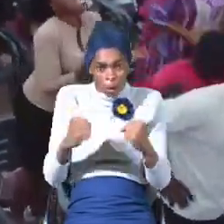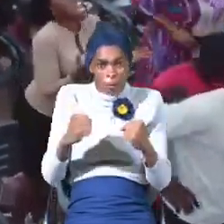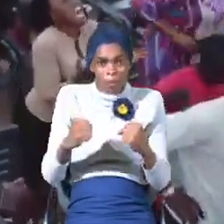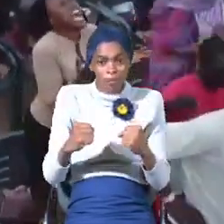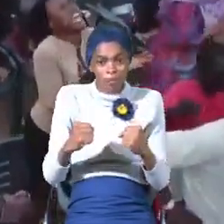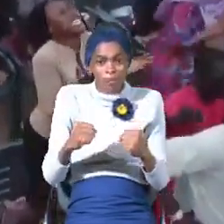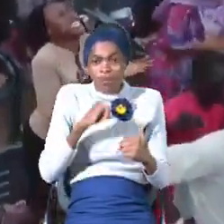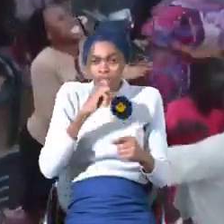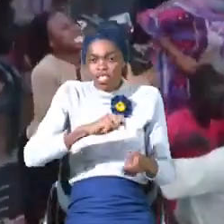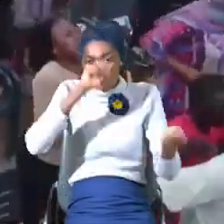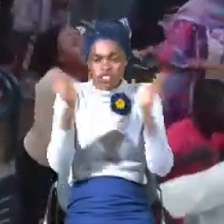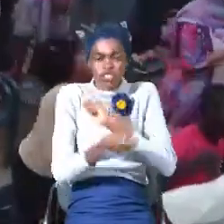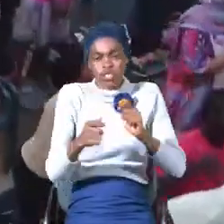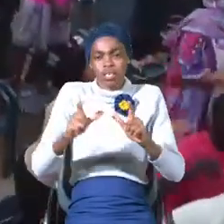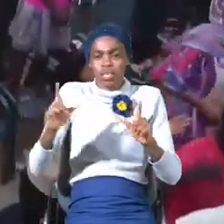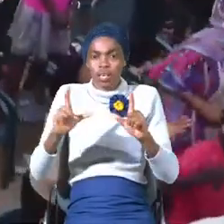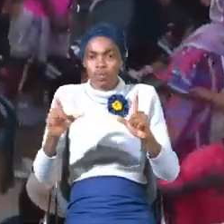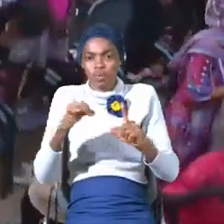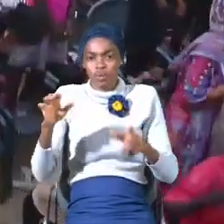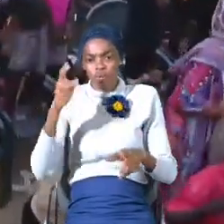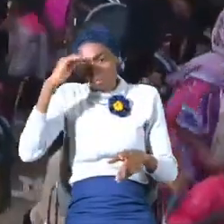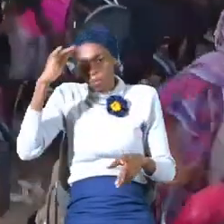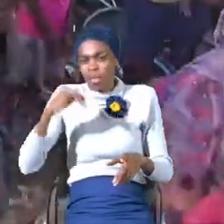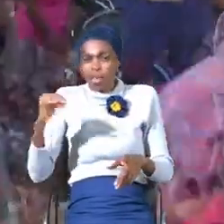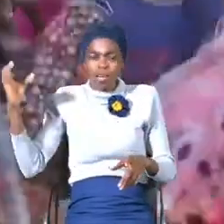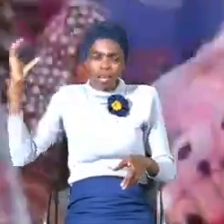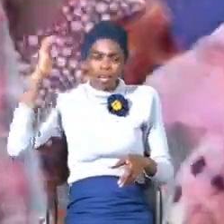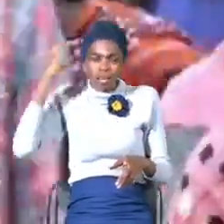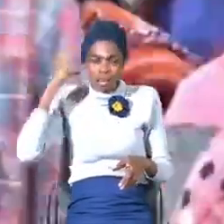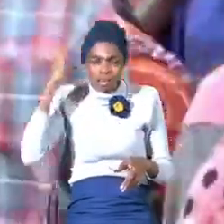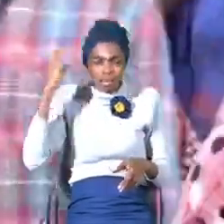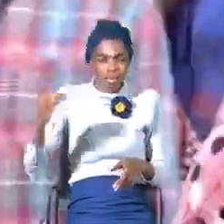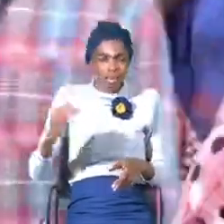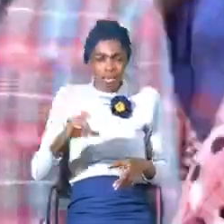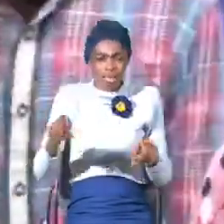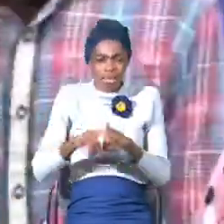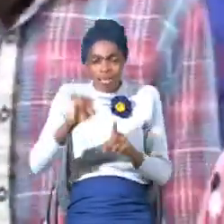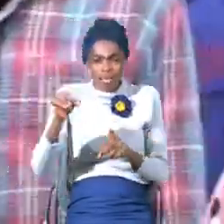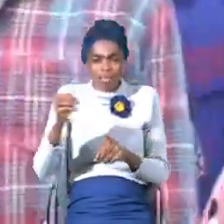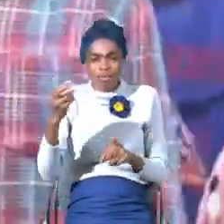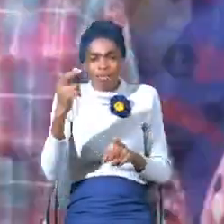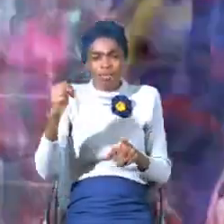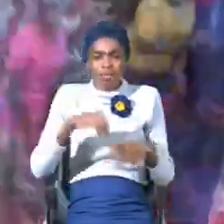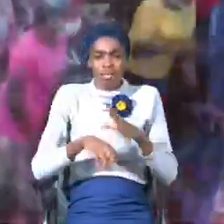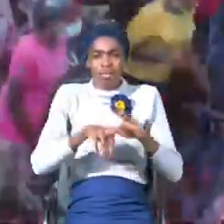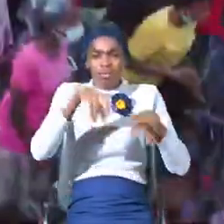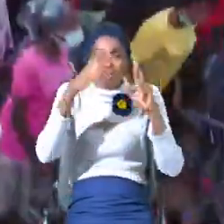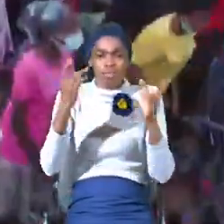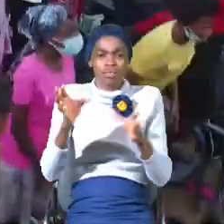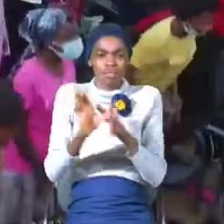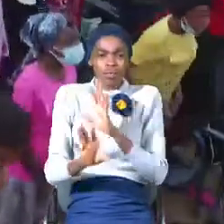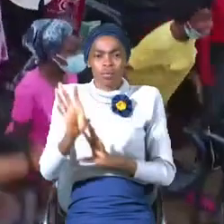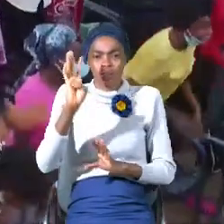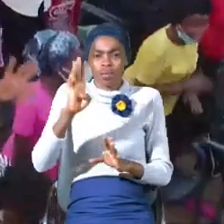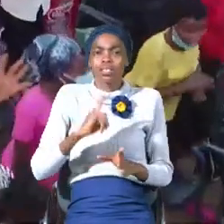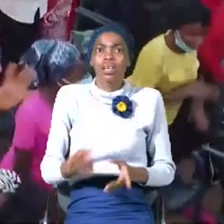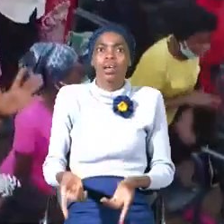changing levels. And I hear, like John the Beloved in Revelations 4, come up